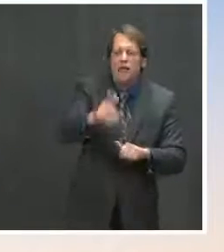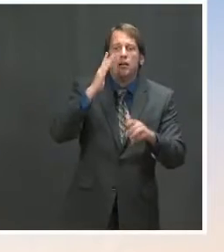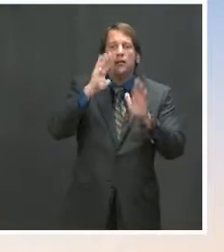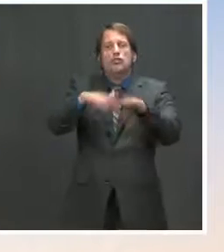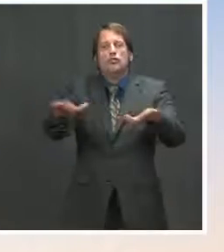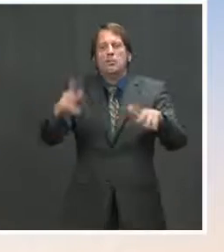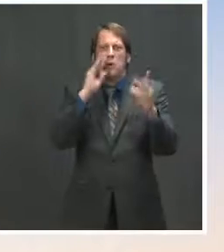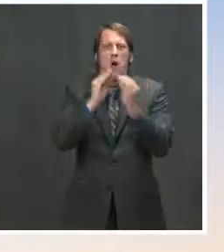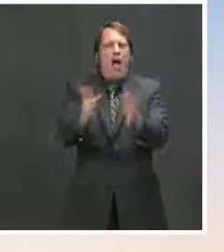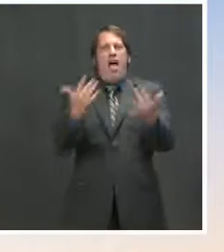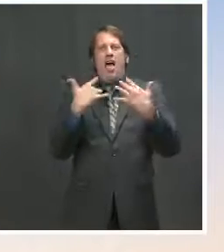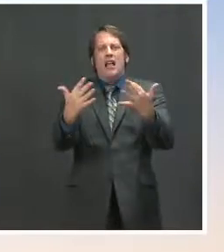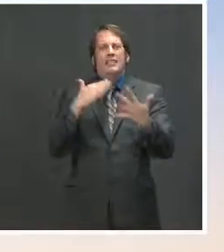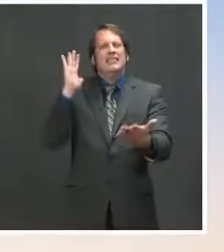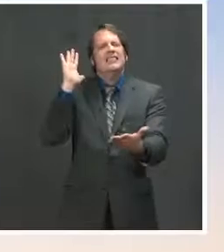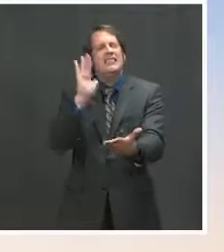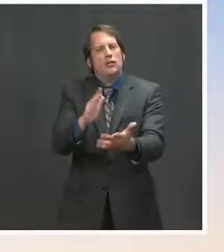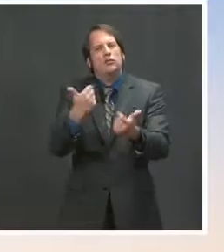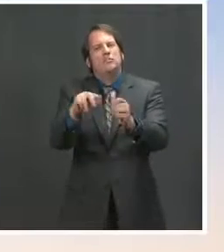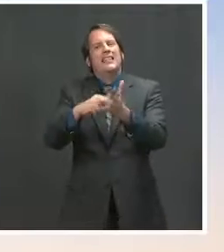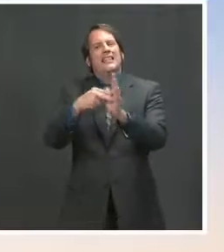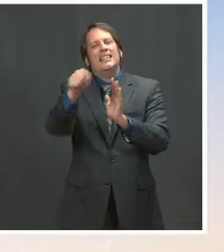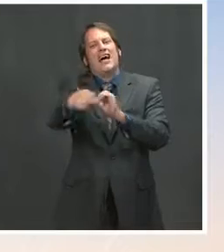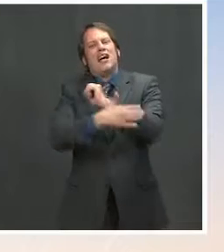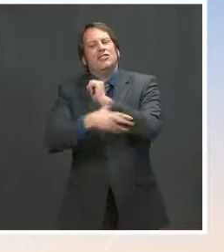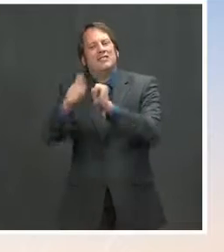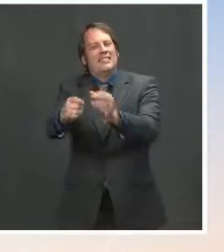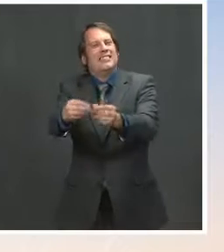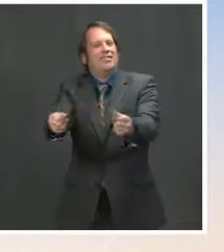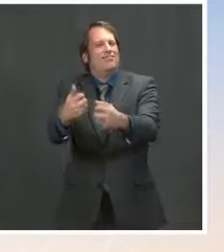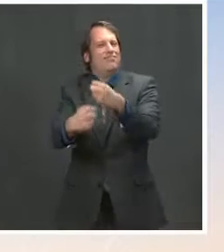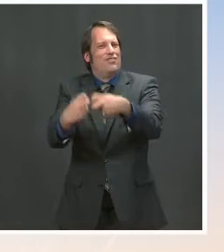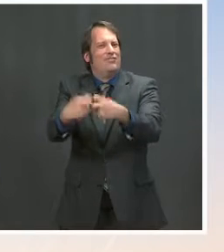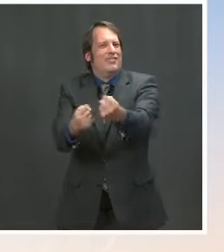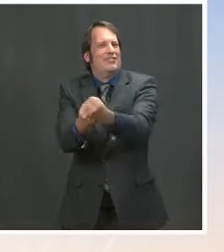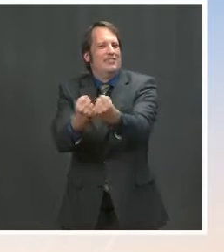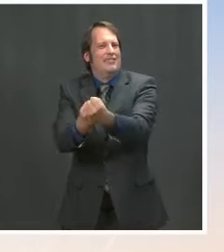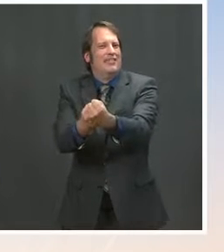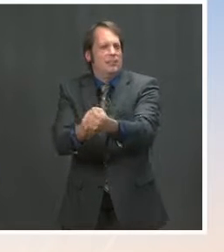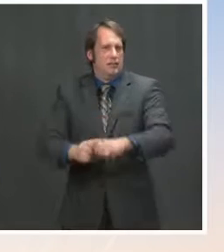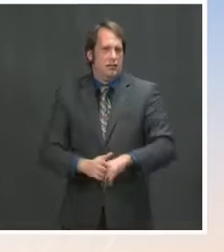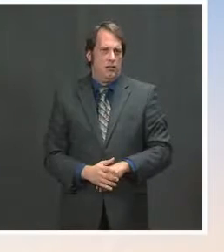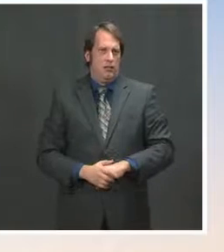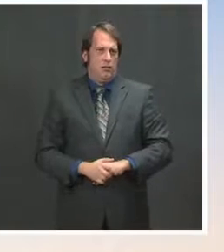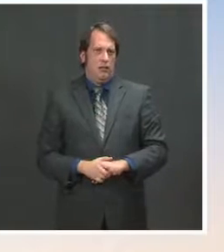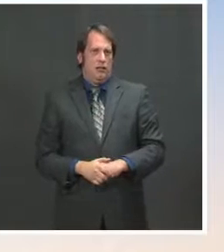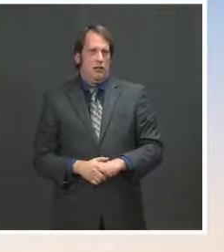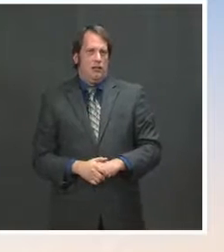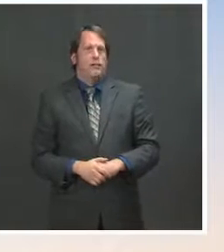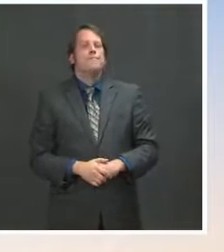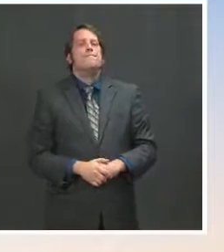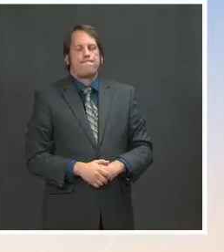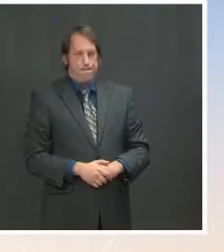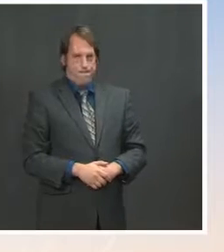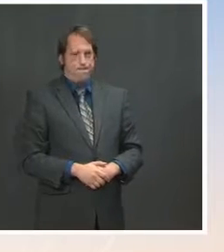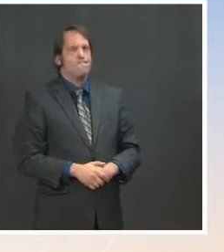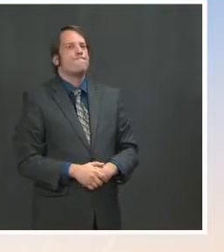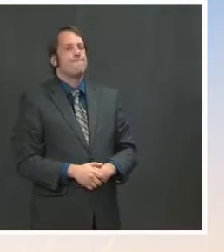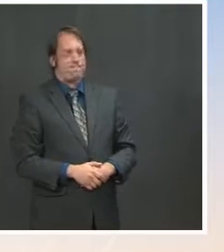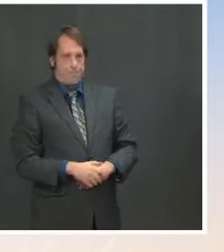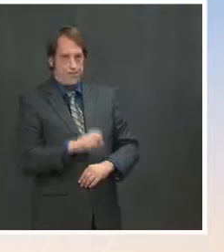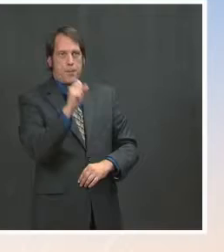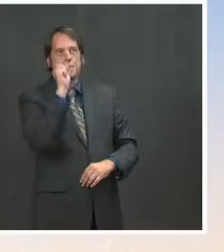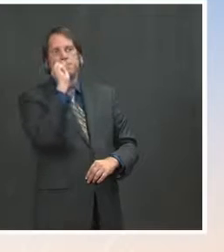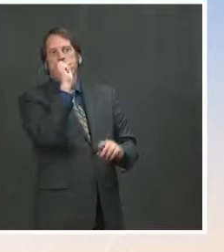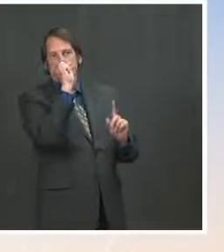The readout from Jake Sullivan's call just hit a little bit ago. Timely. But it didn't mention Navalny. And the Russians, of